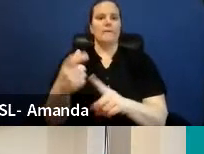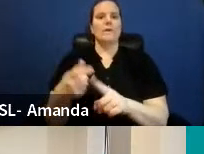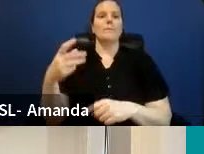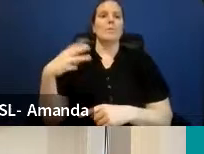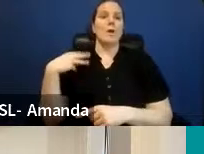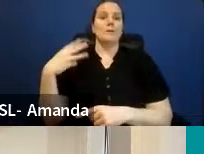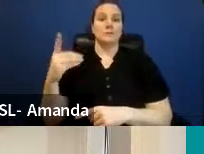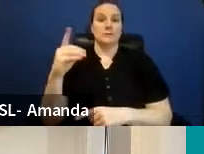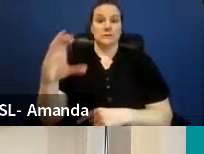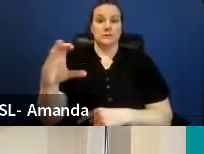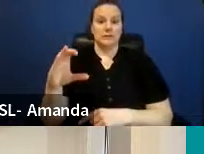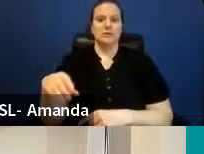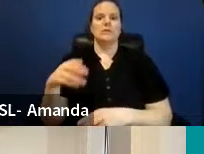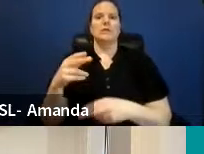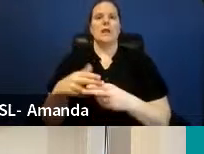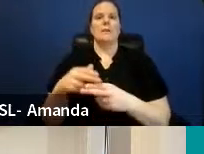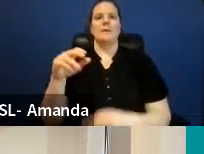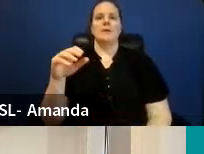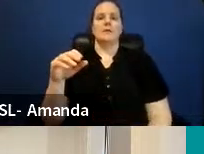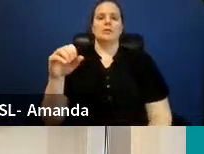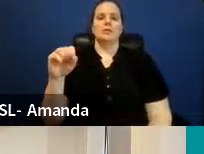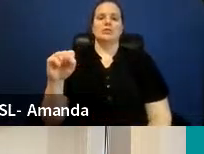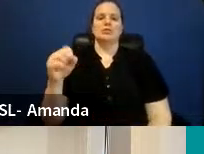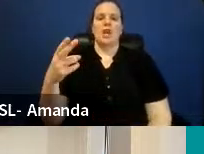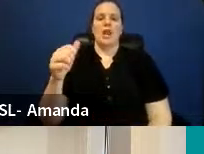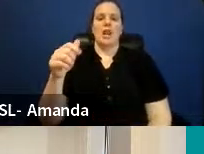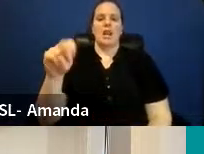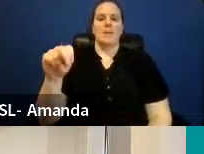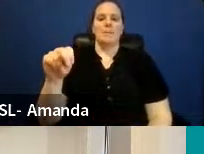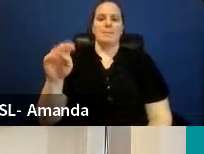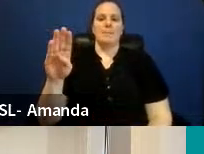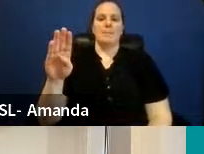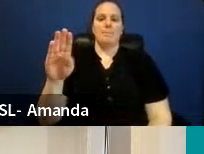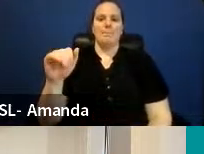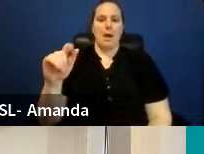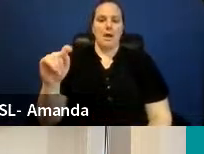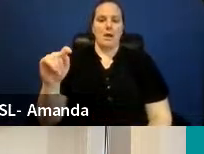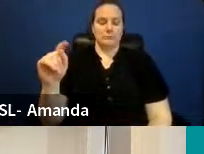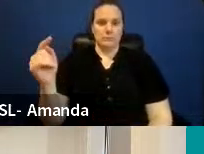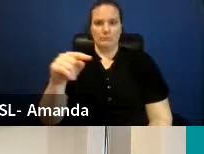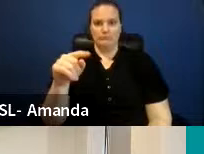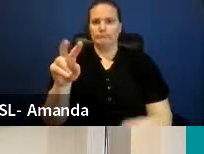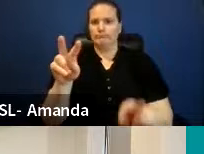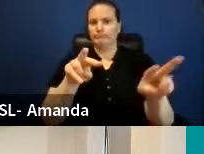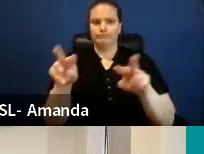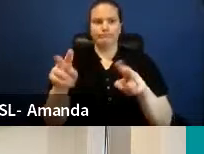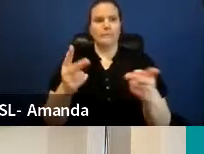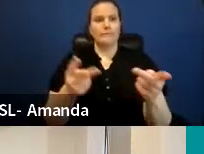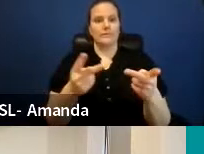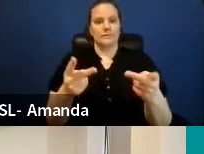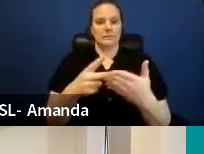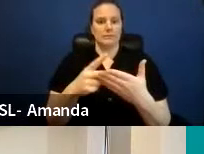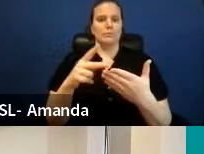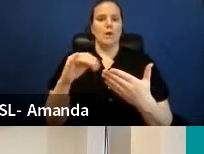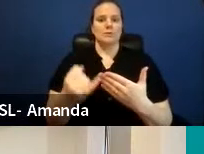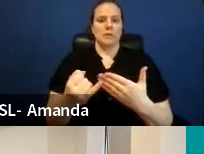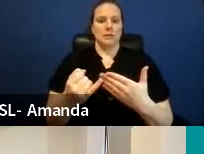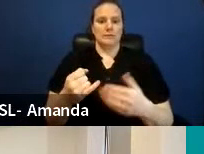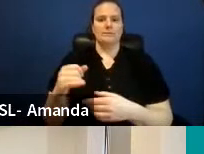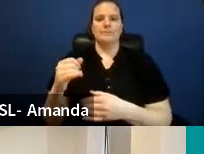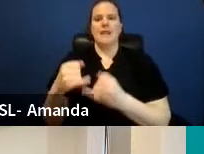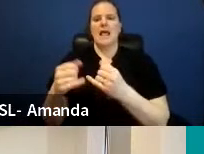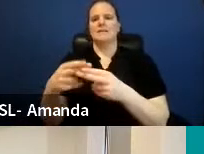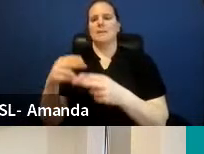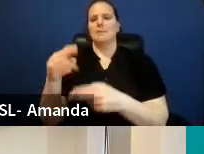D.C., Shaylin Bott. He came out to visit the project. That is significant because that's showing